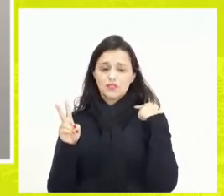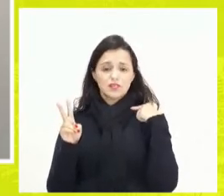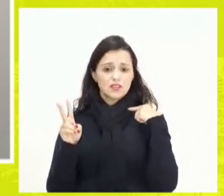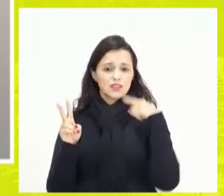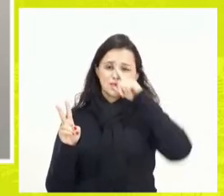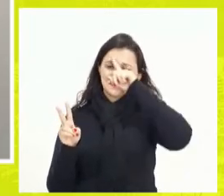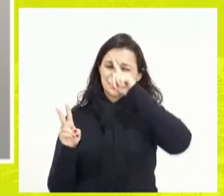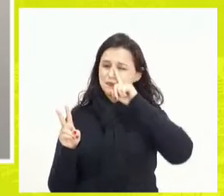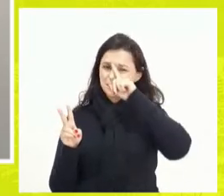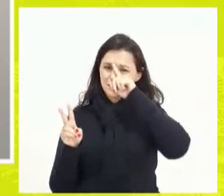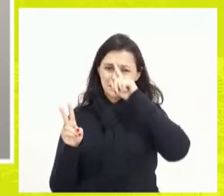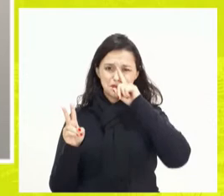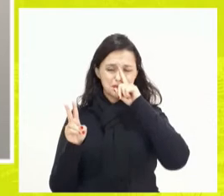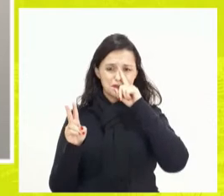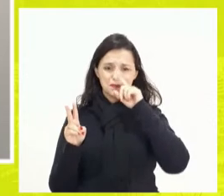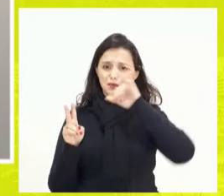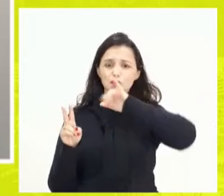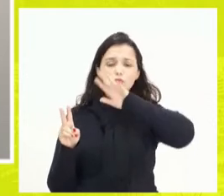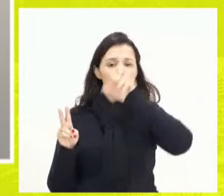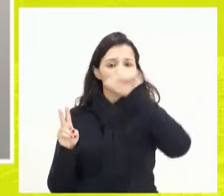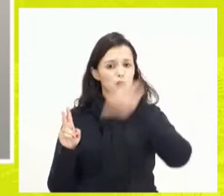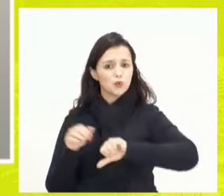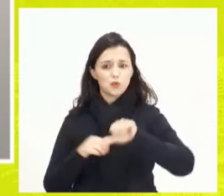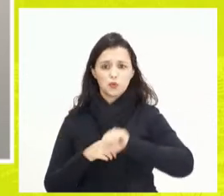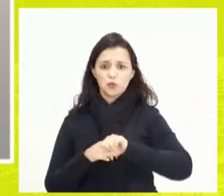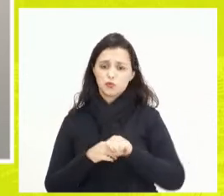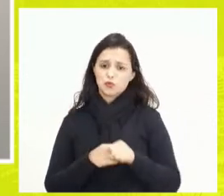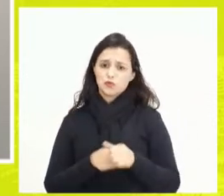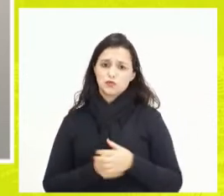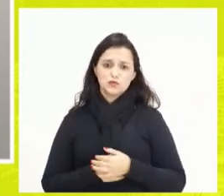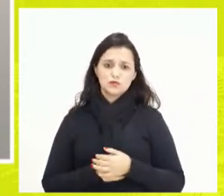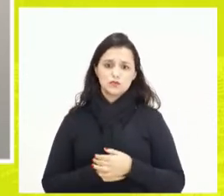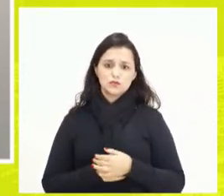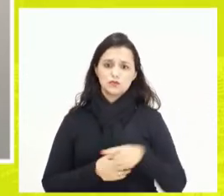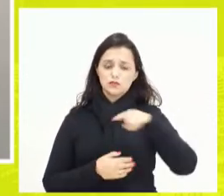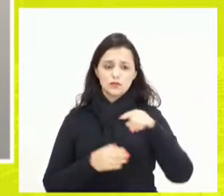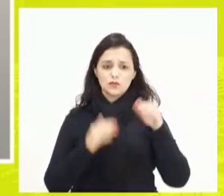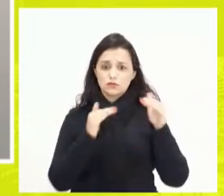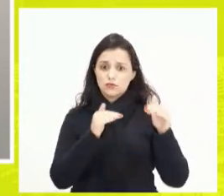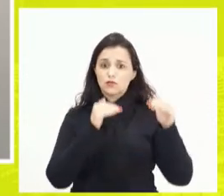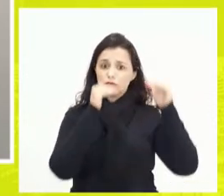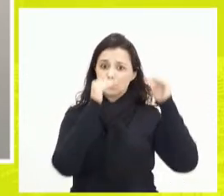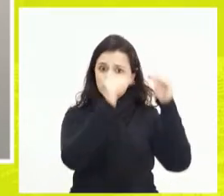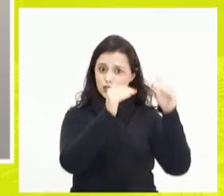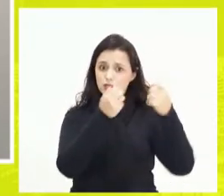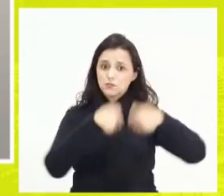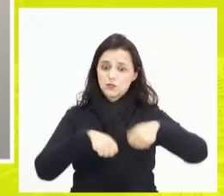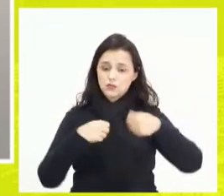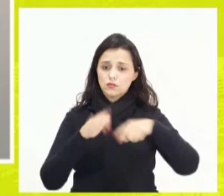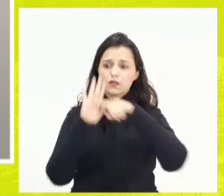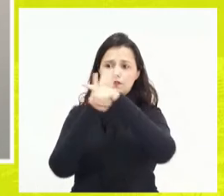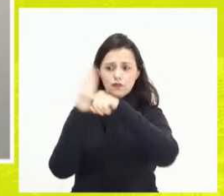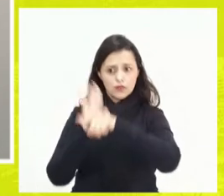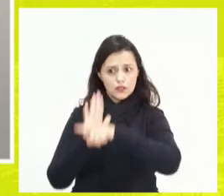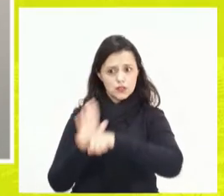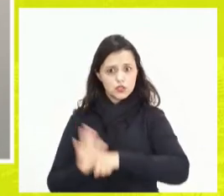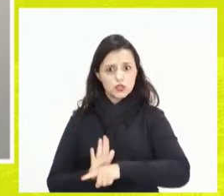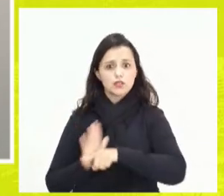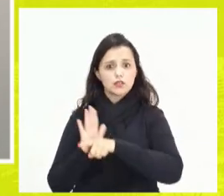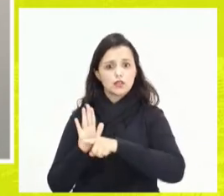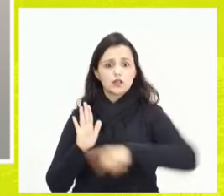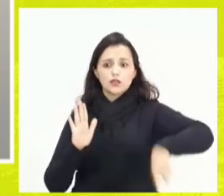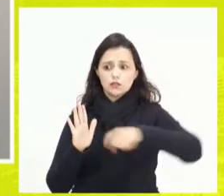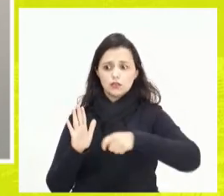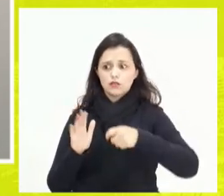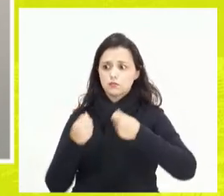moment this is not acceptable we must demand from authorities that this case is investigated we